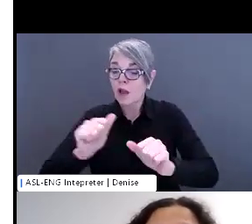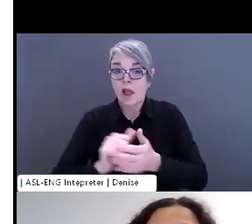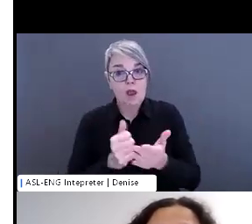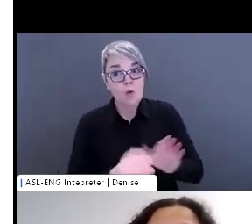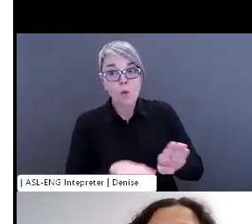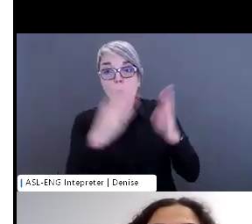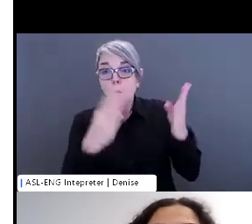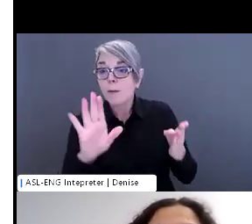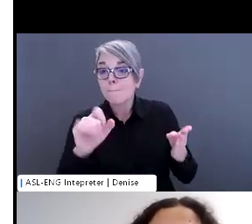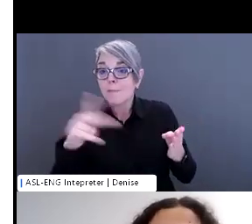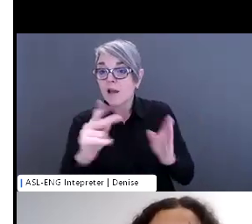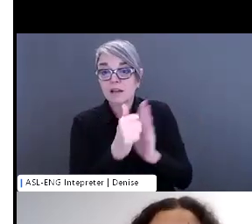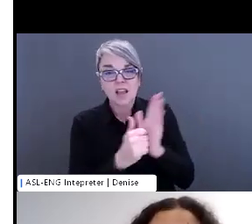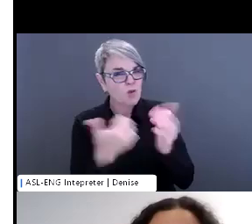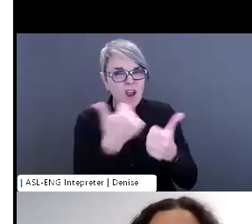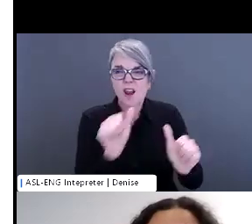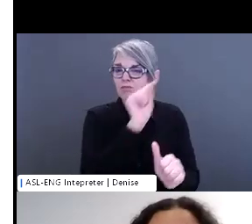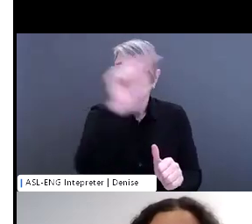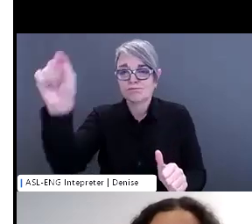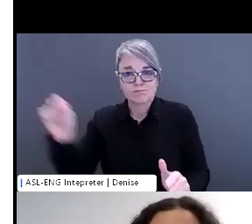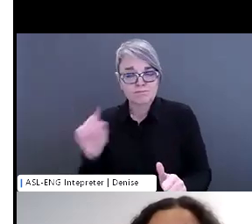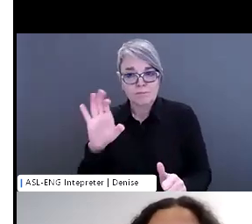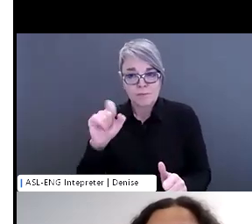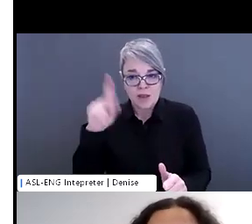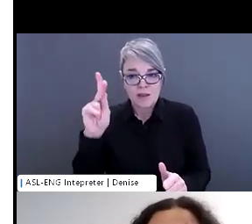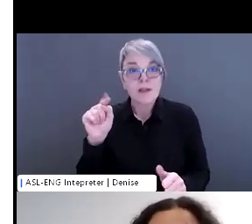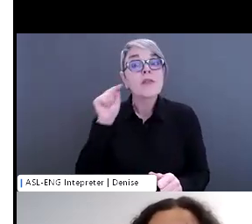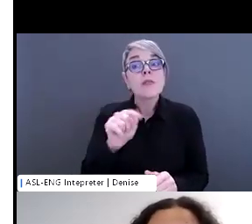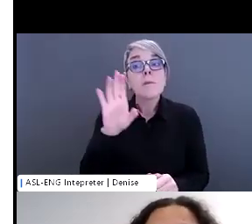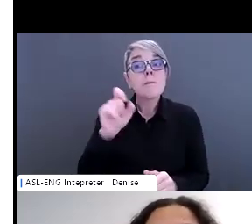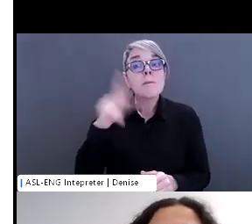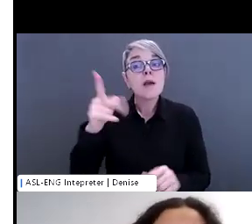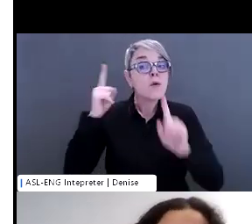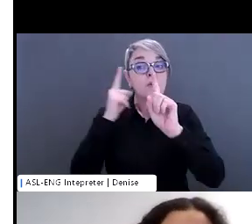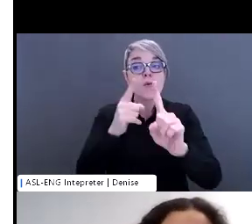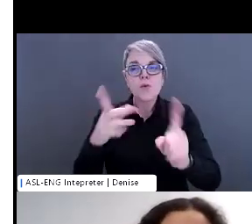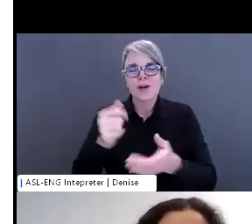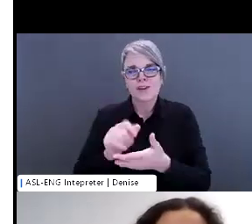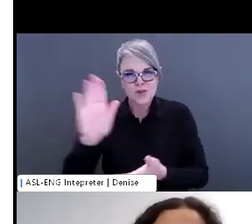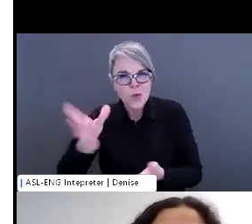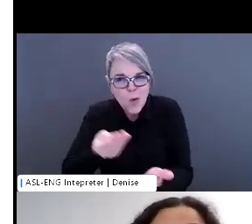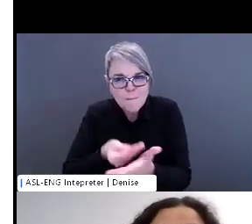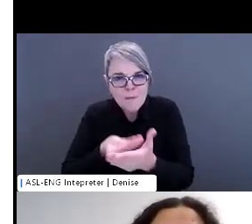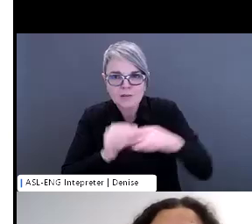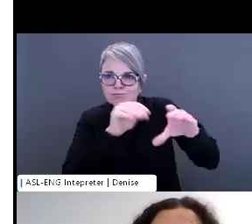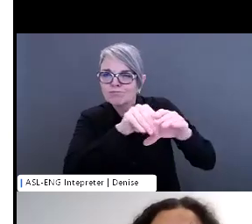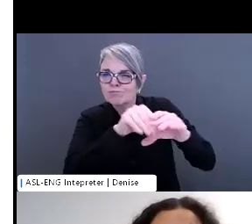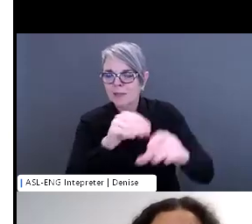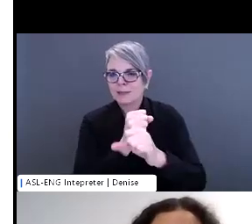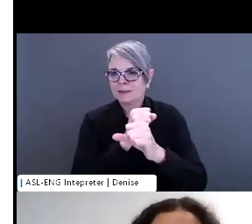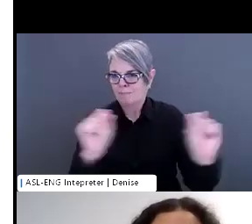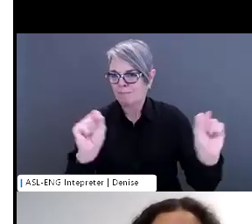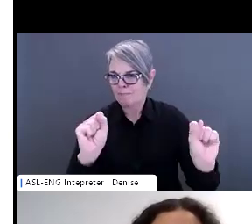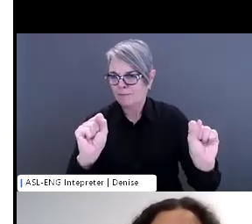a bank account is specifically used for a safe place to put your money and help you save it. Some types of